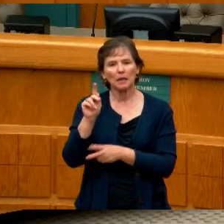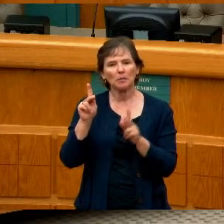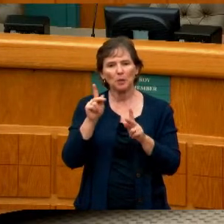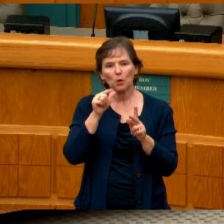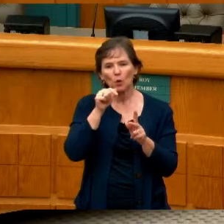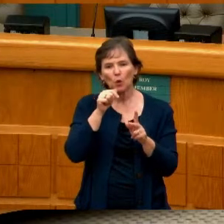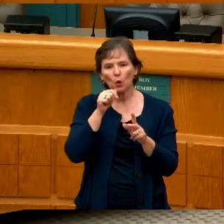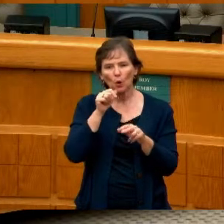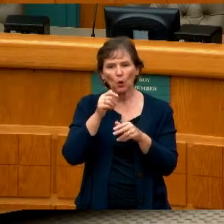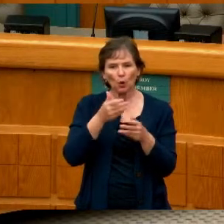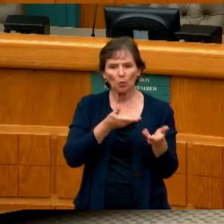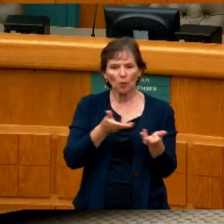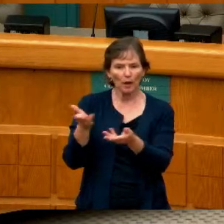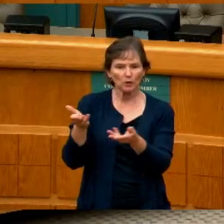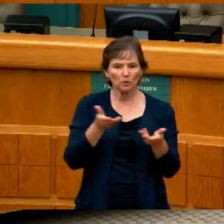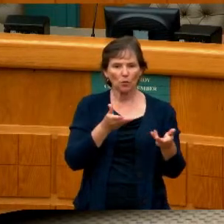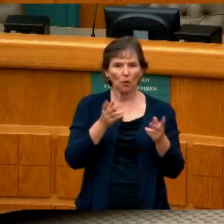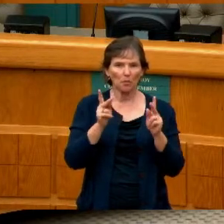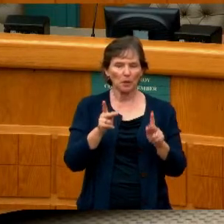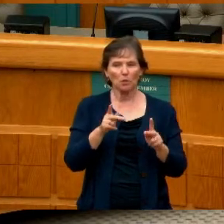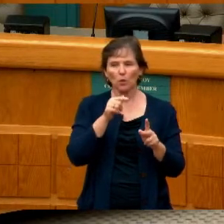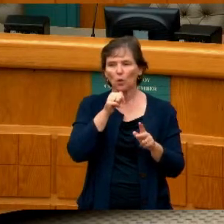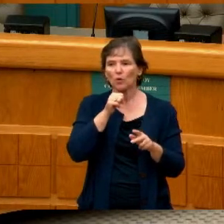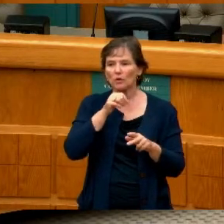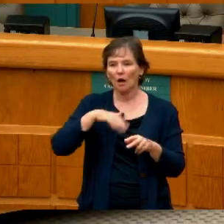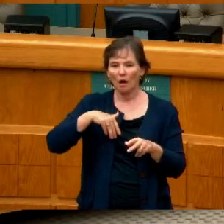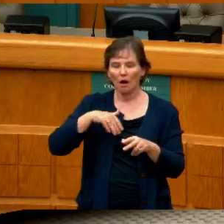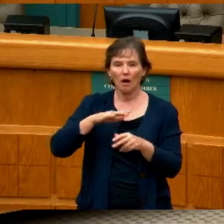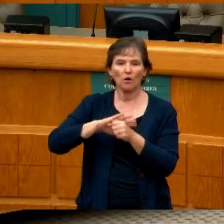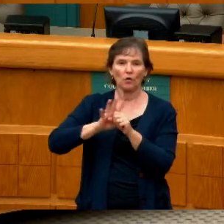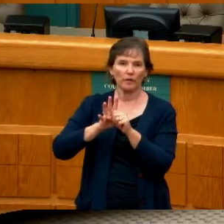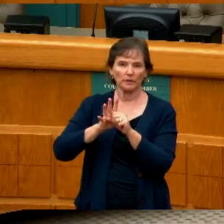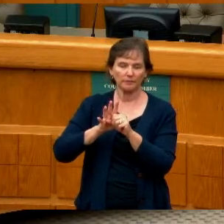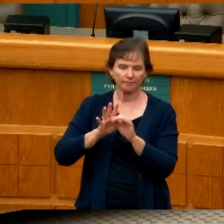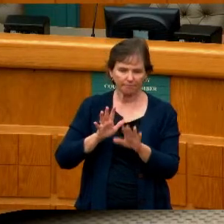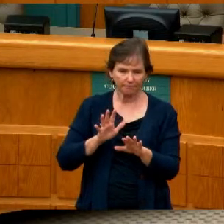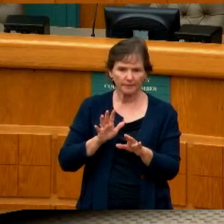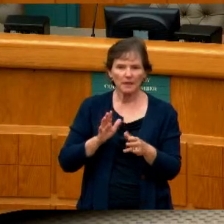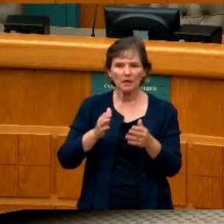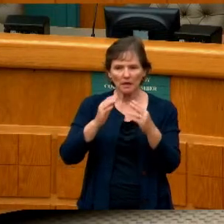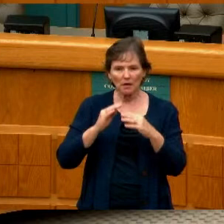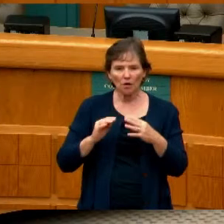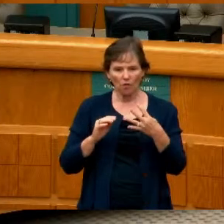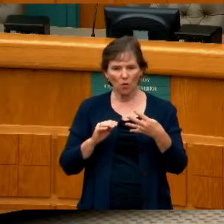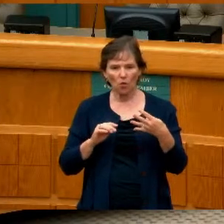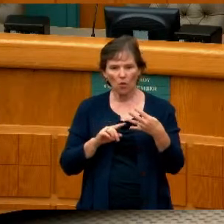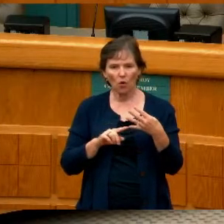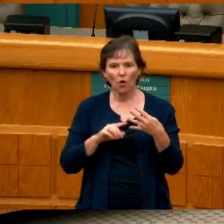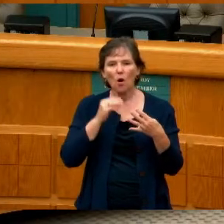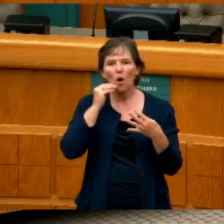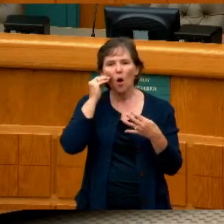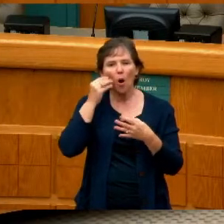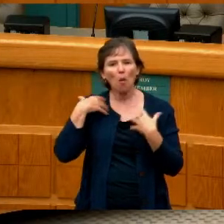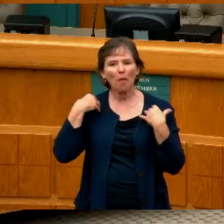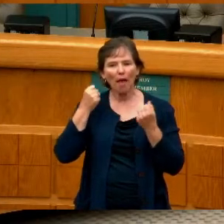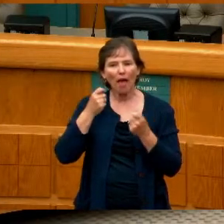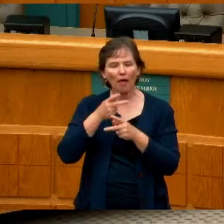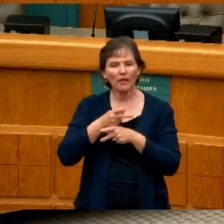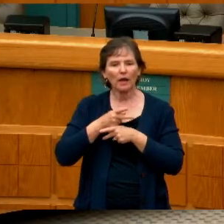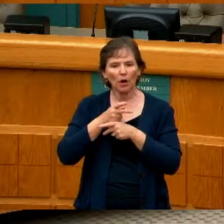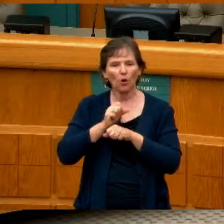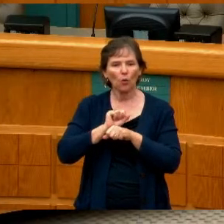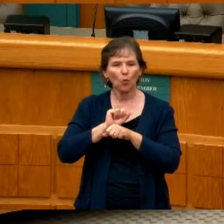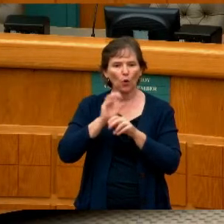3, EMS providers who engage in 911 emergency services like pre-hospital care and transport of